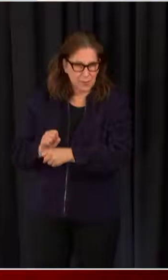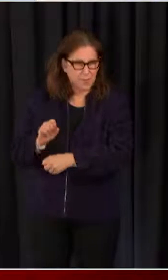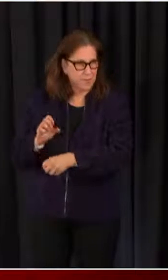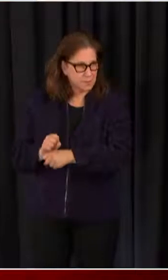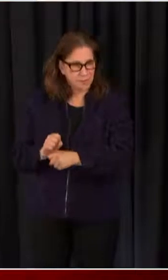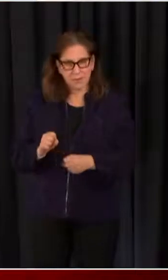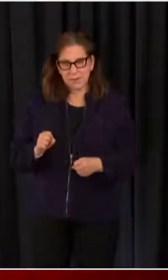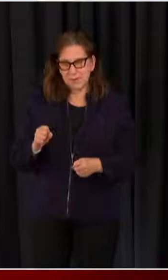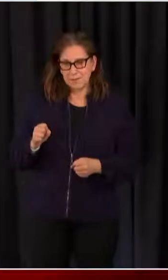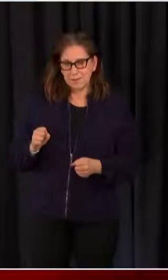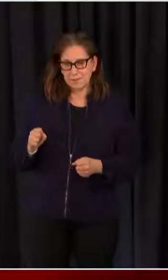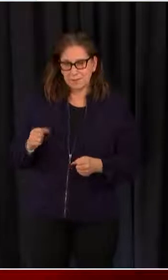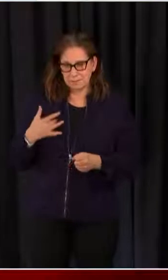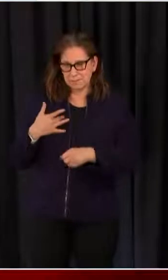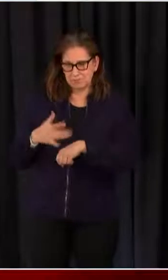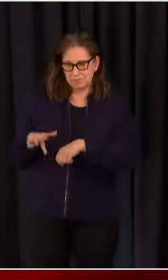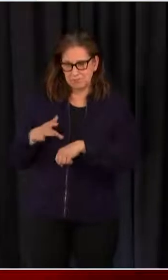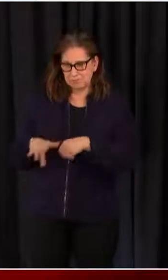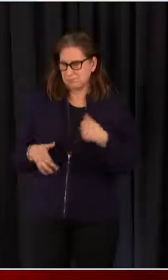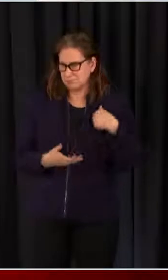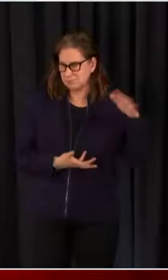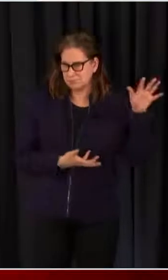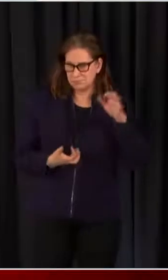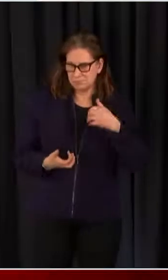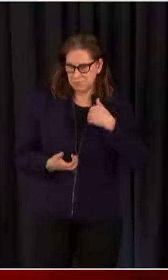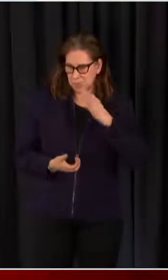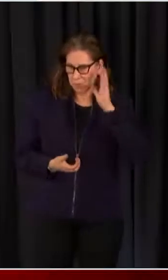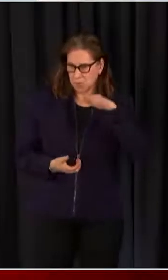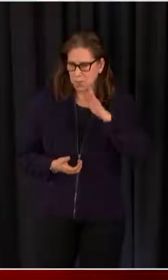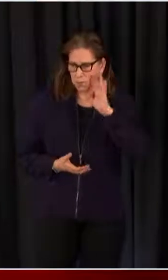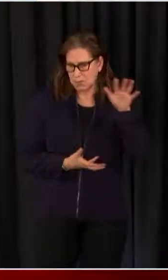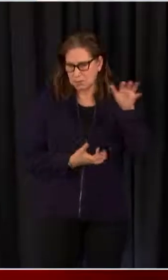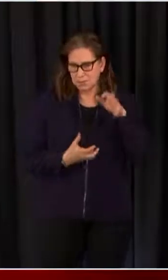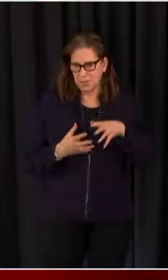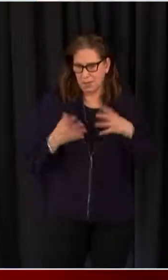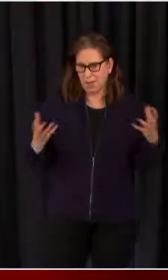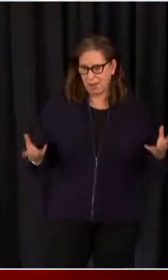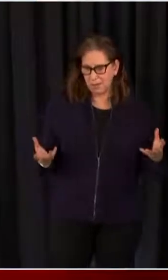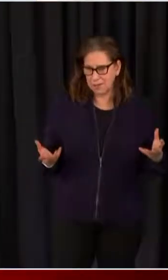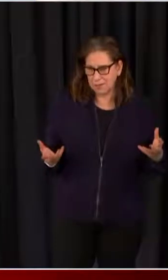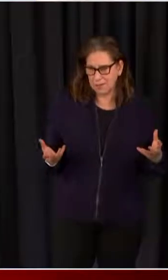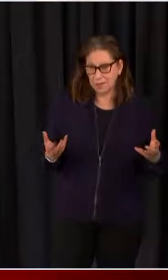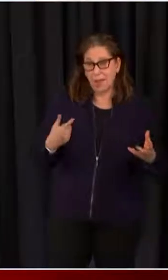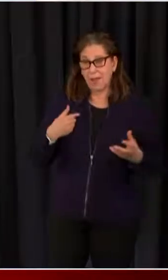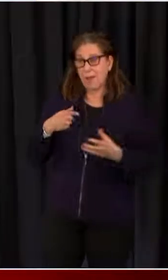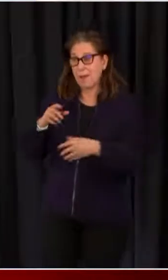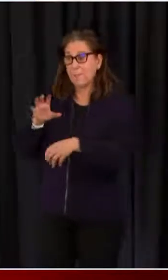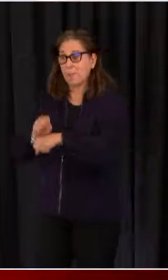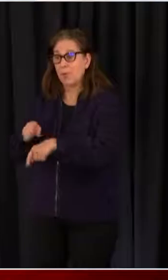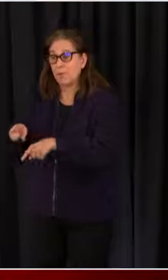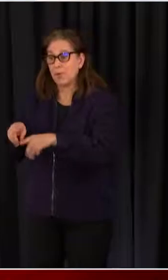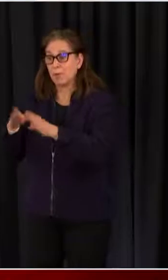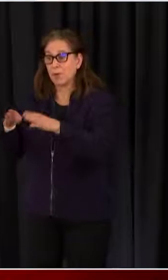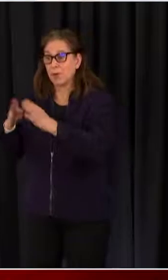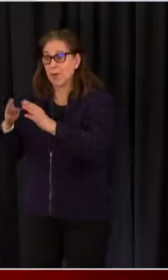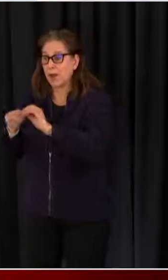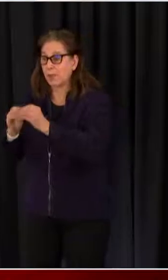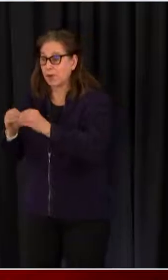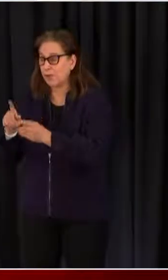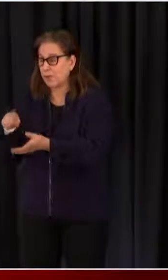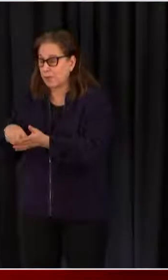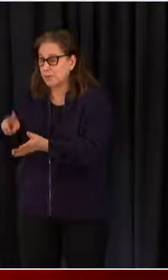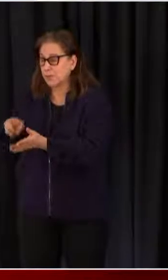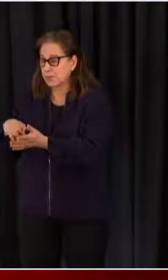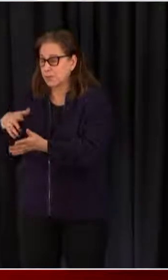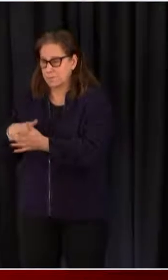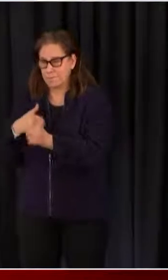make appointments available as we know we will have vaccine available to support those appointments. Right now, we get notifications once a